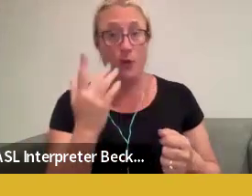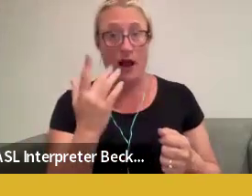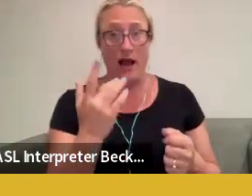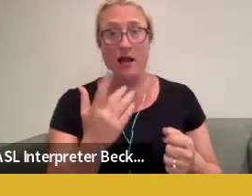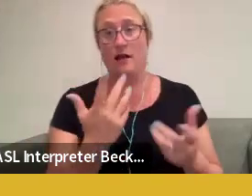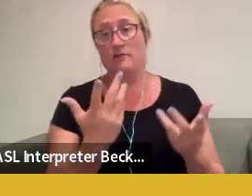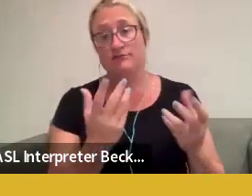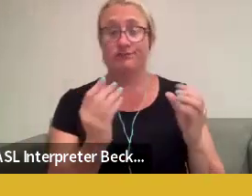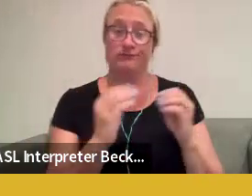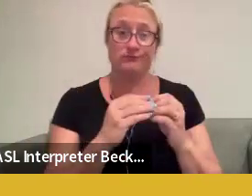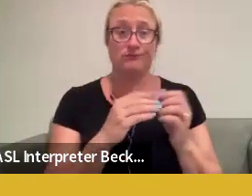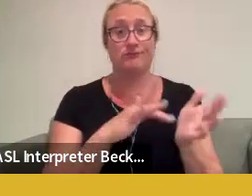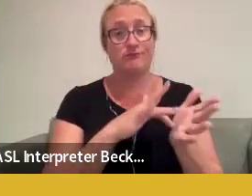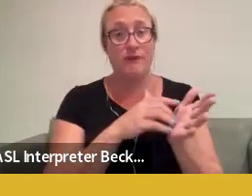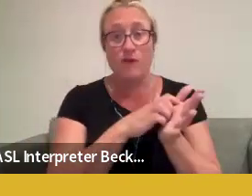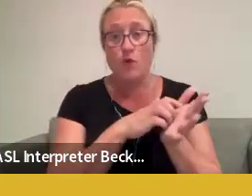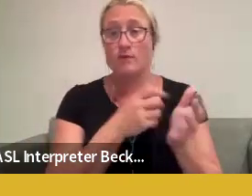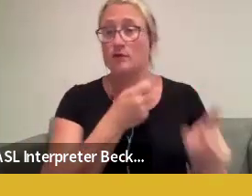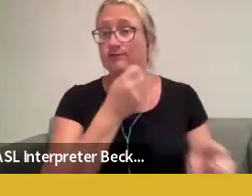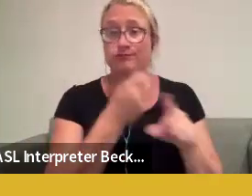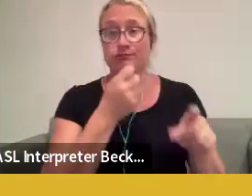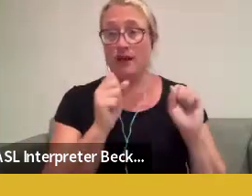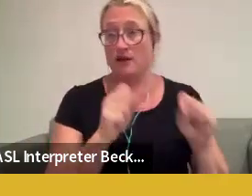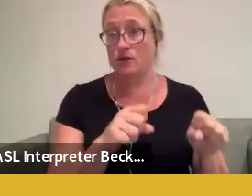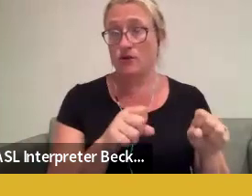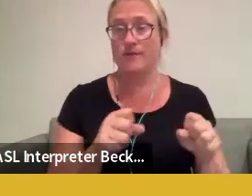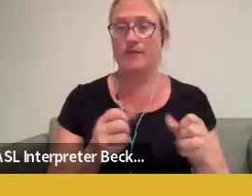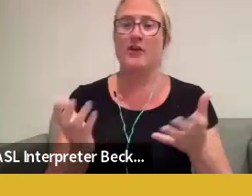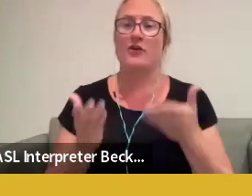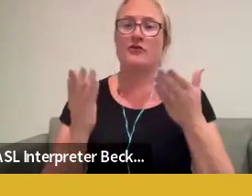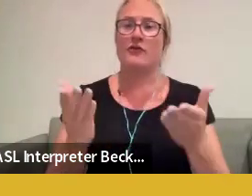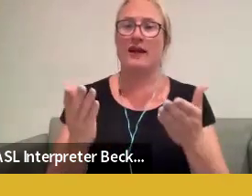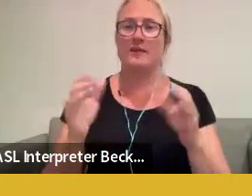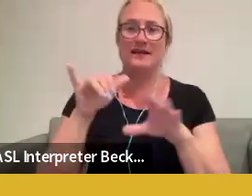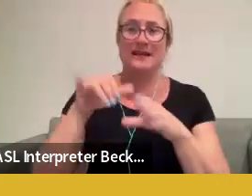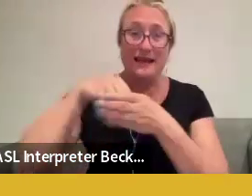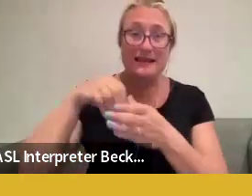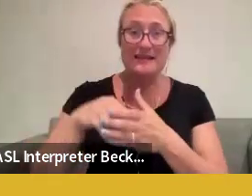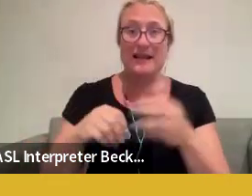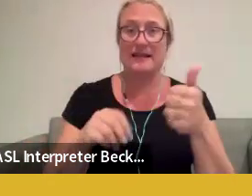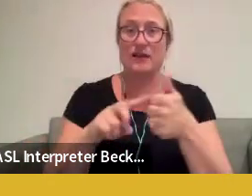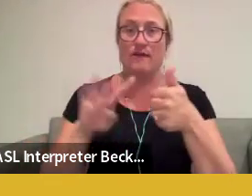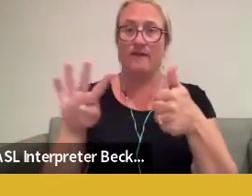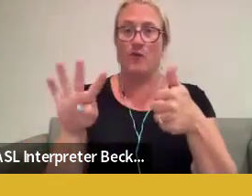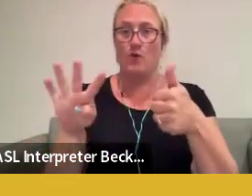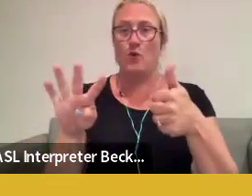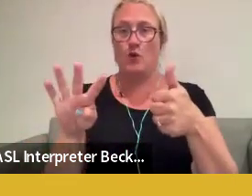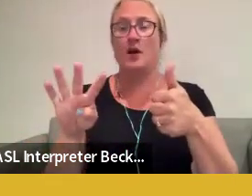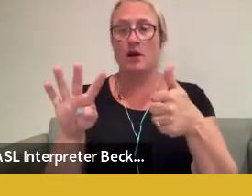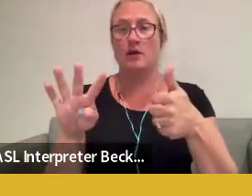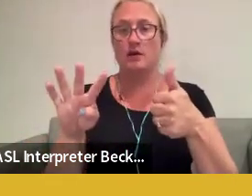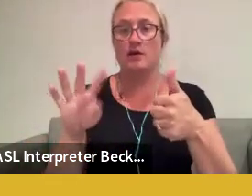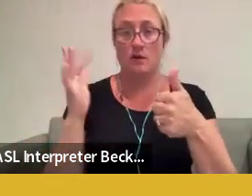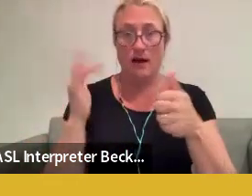more vulnerable to the impacts of heat. We recommend staying inside from 10 a.m. to 4 p.m. to avoid the